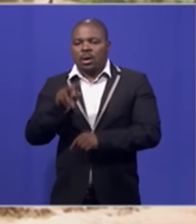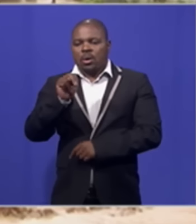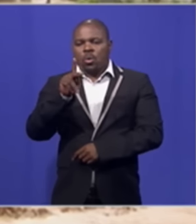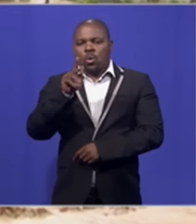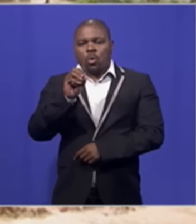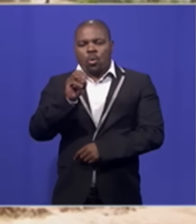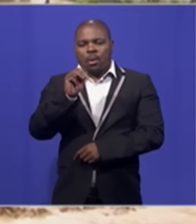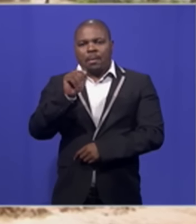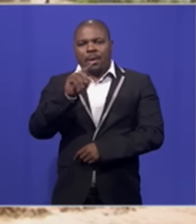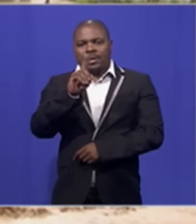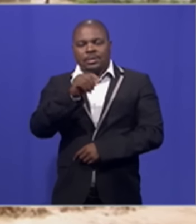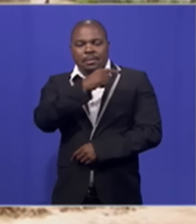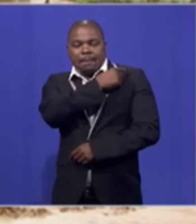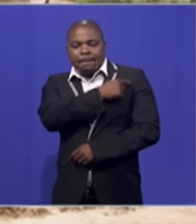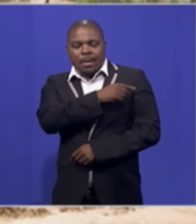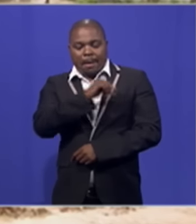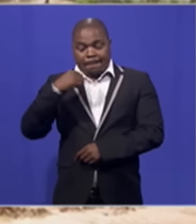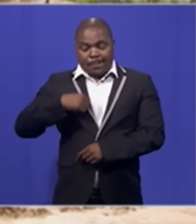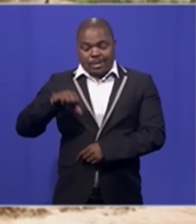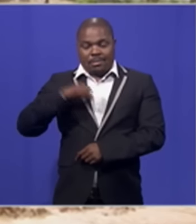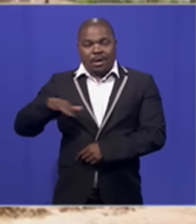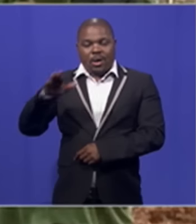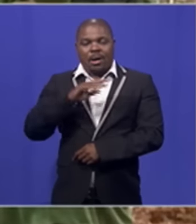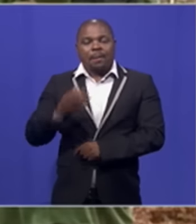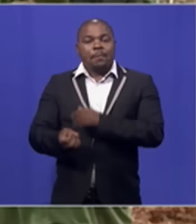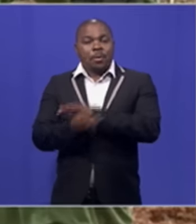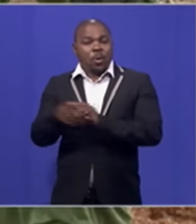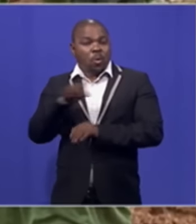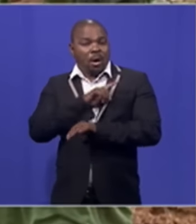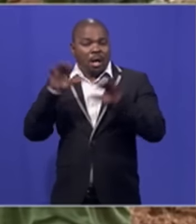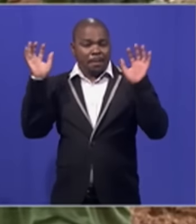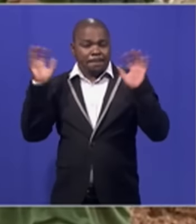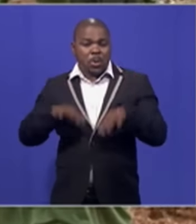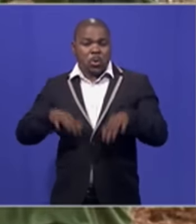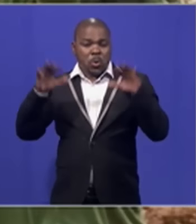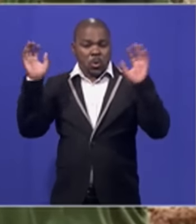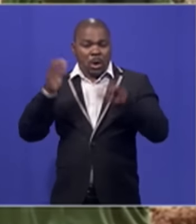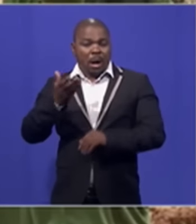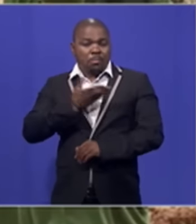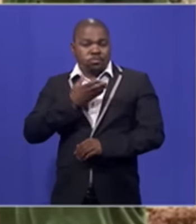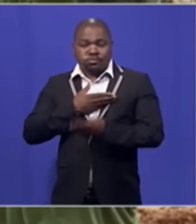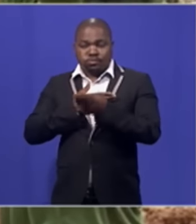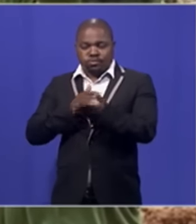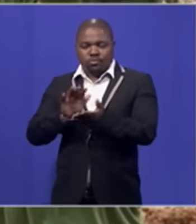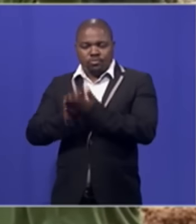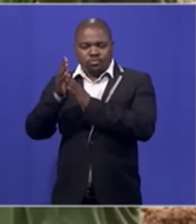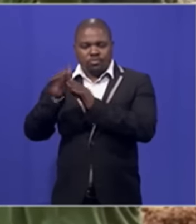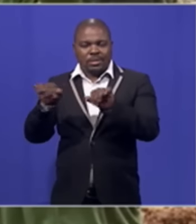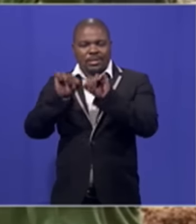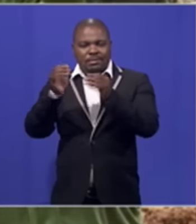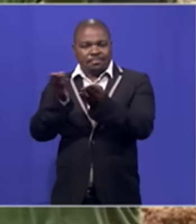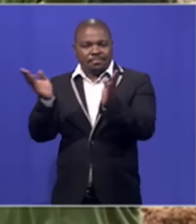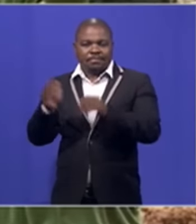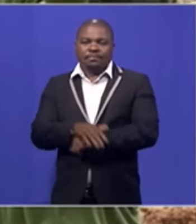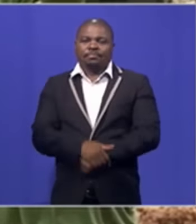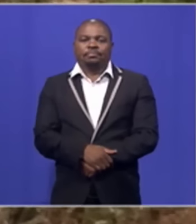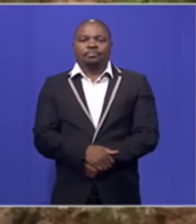Nkomasi profenseng ya Mpumalanga nakong ena yeo dipula tse matla di ntseng di tswela pele ho thefula baahi le ho senya meralo ya motheo.